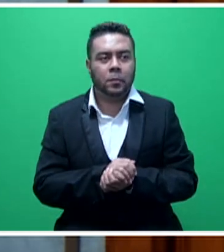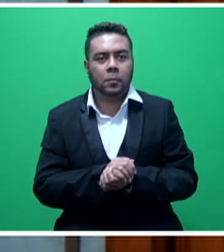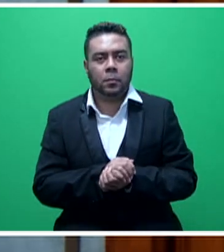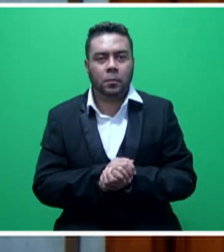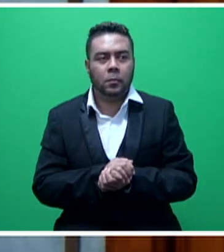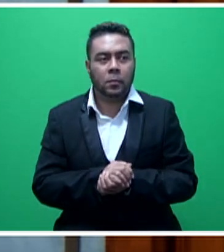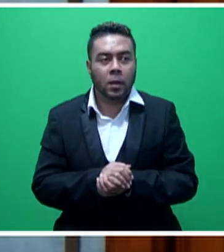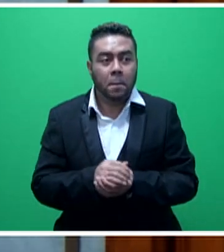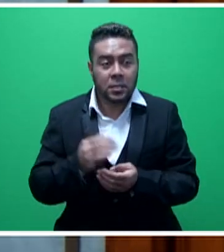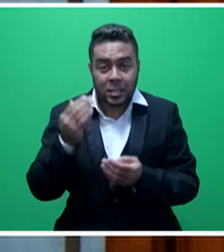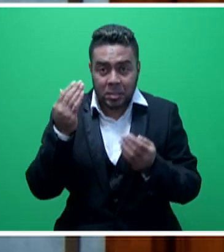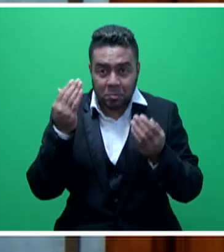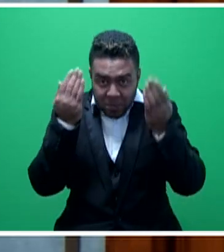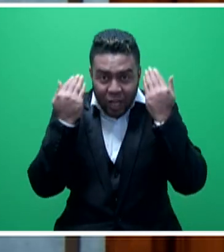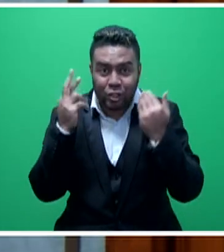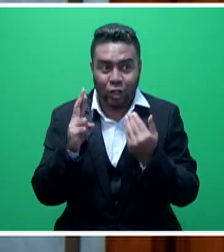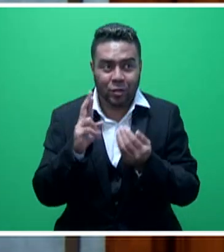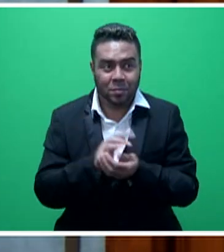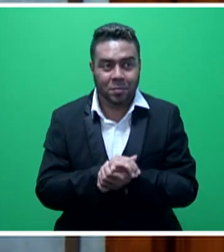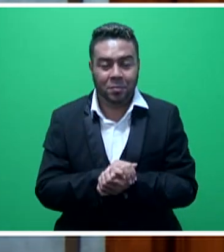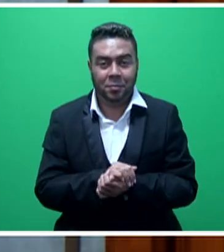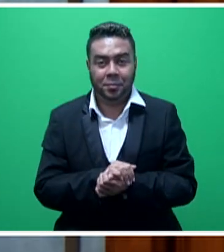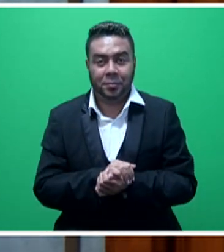Mr. Speaker, Sir,